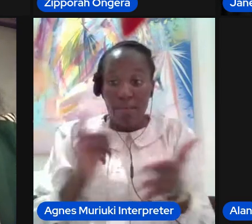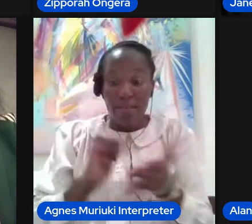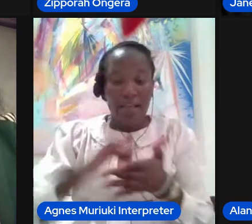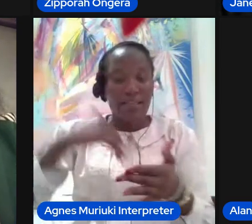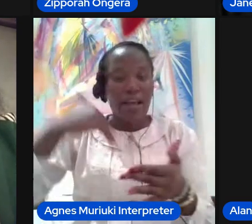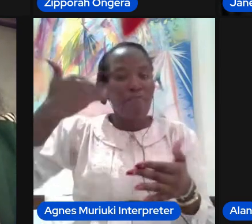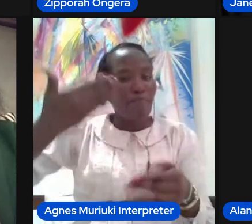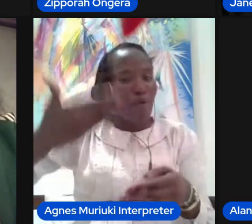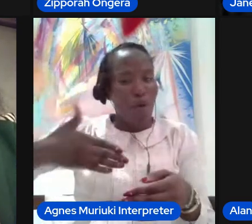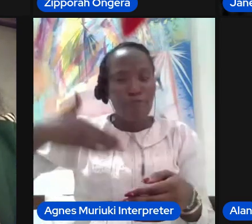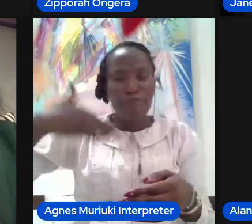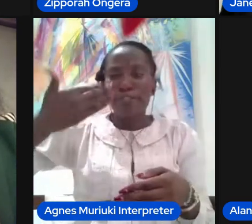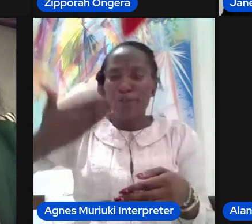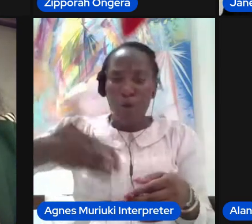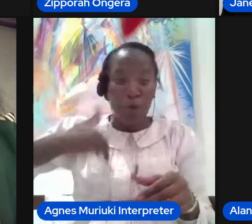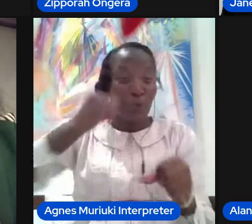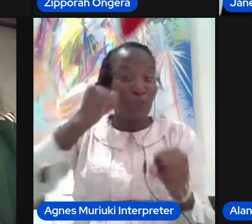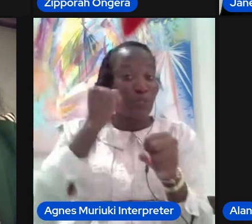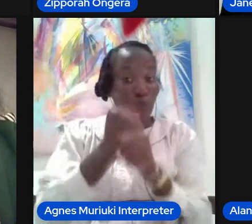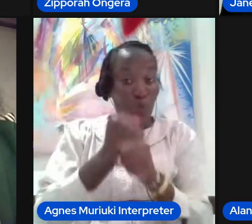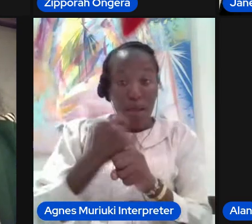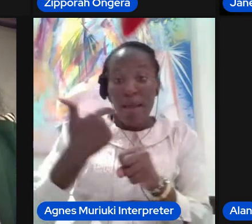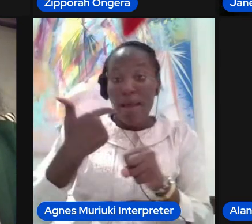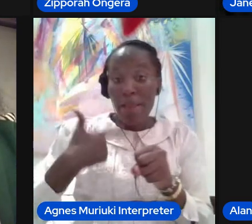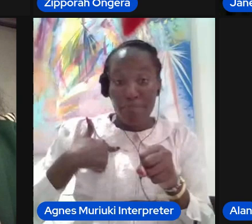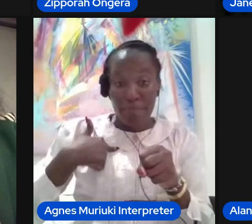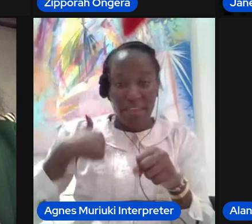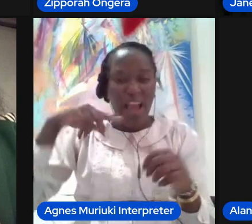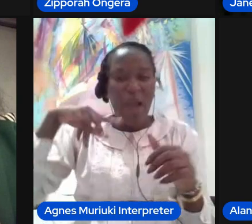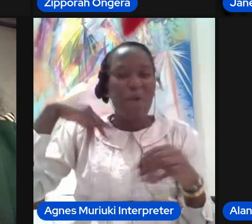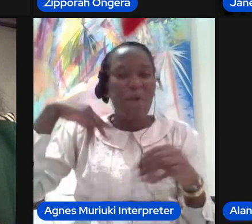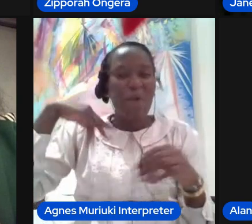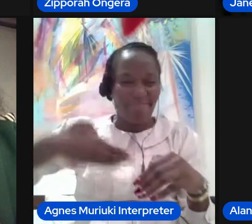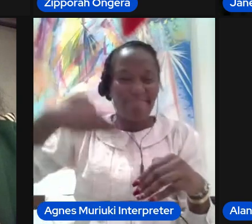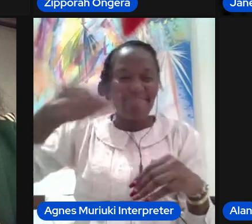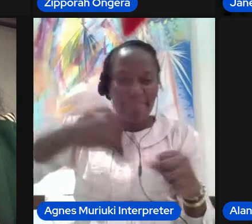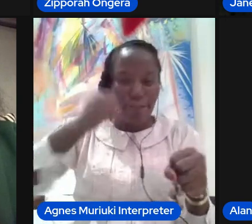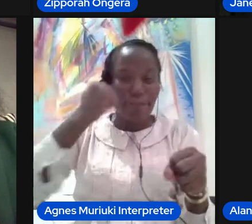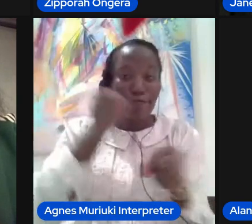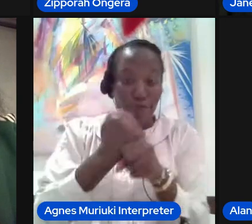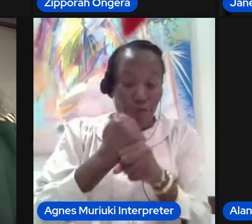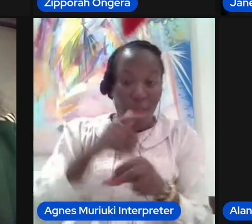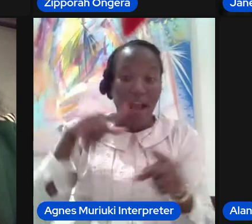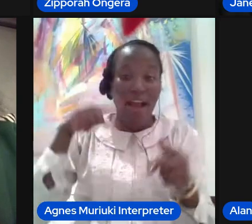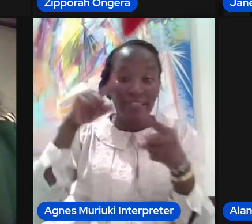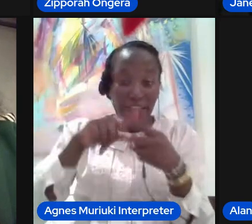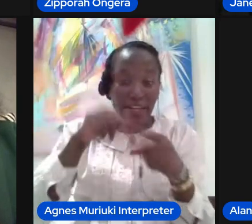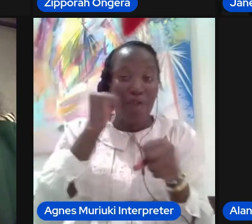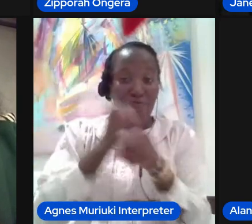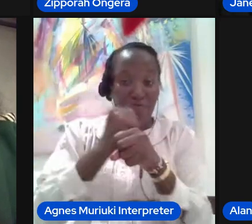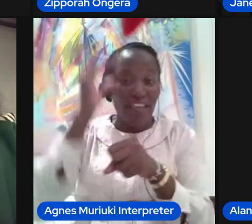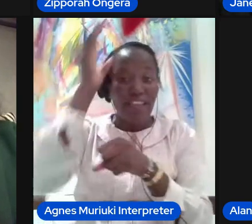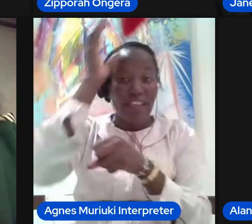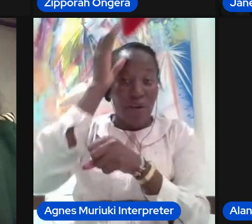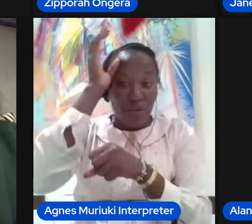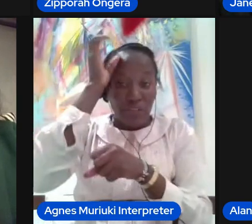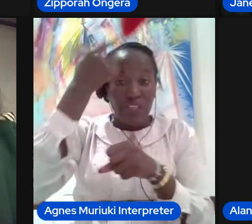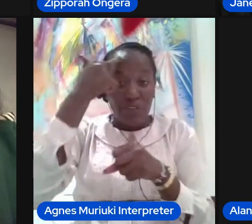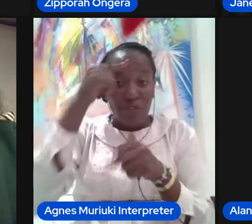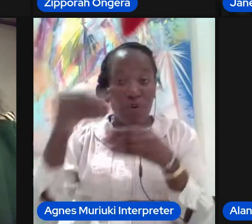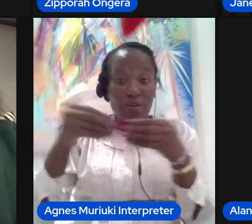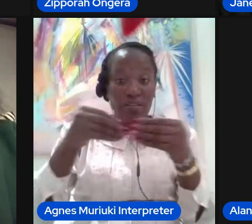will keep doing it when I create content as a disability rights advocate, using an intersectional